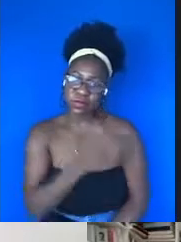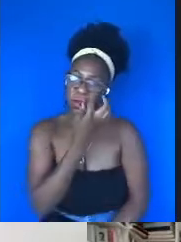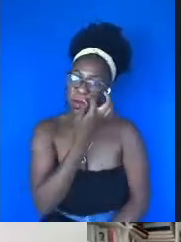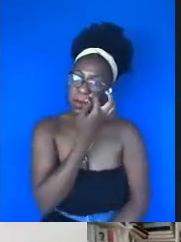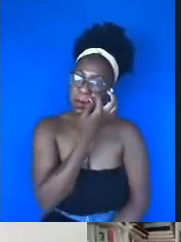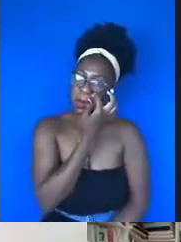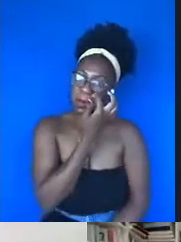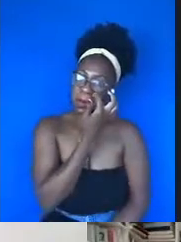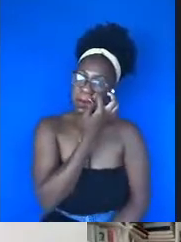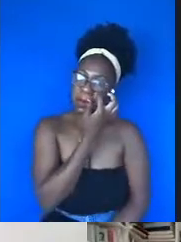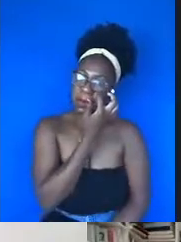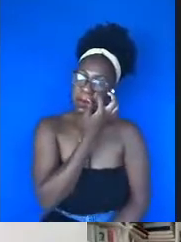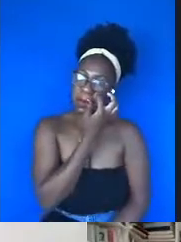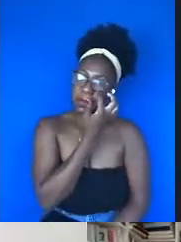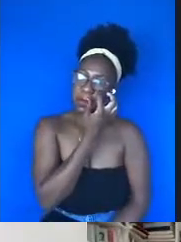weird creatures to be feared